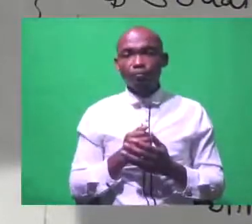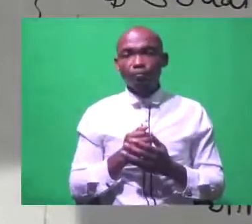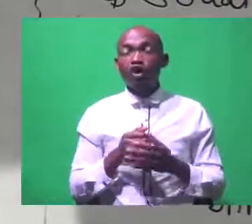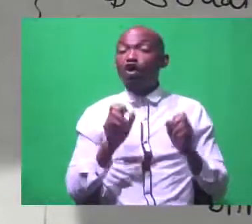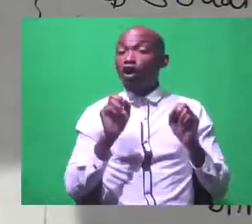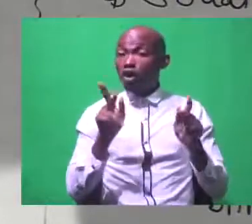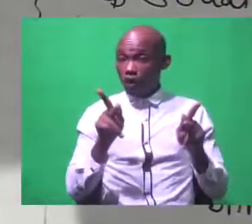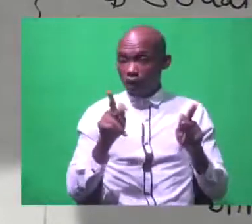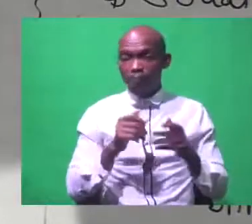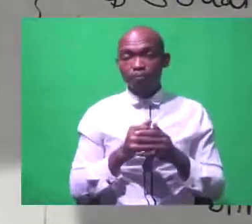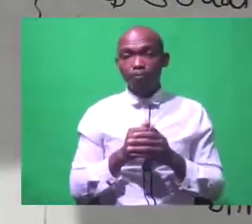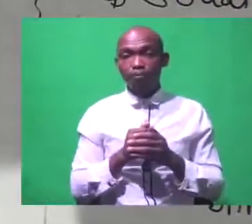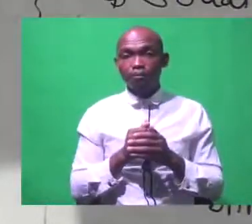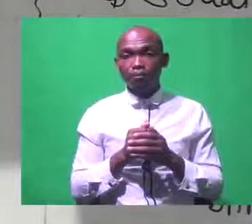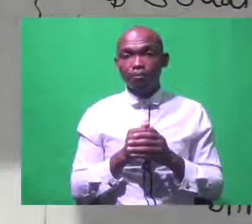Okay?